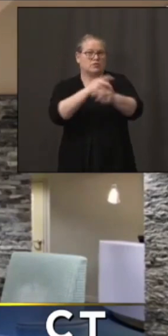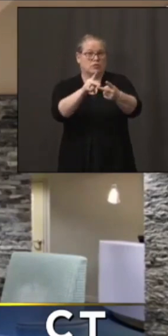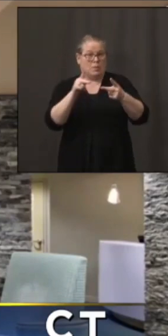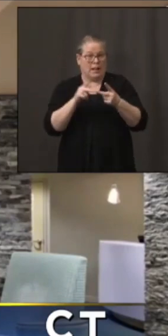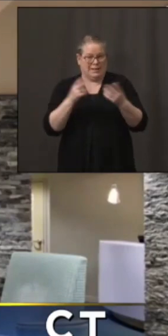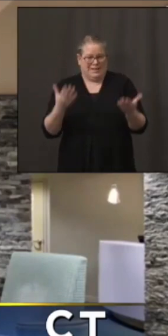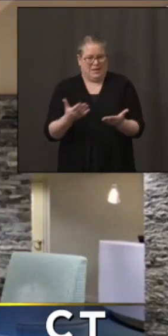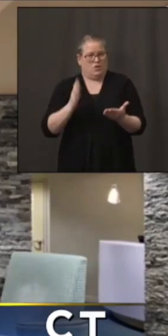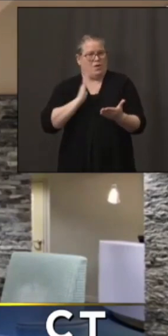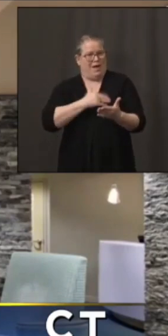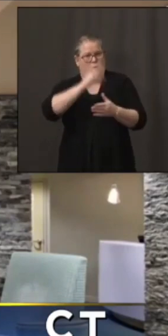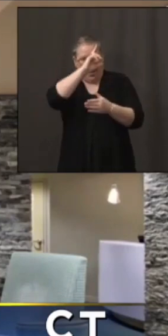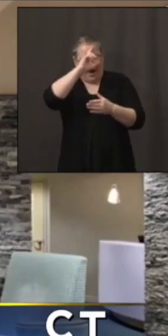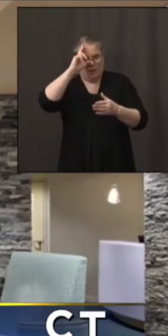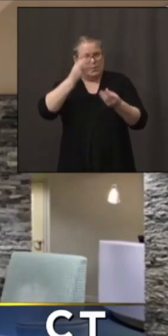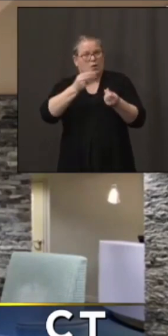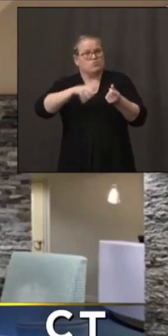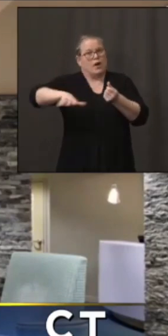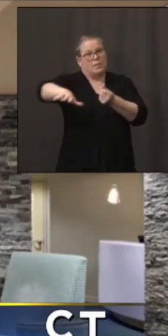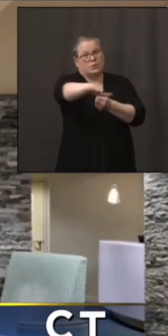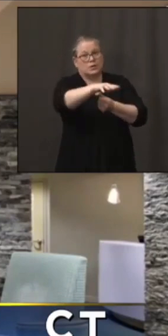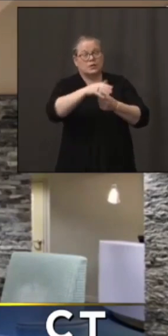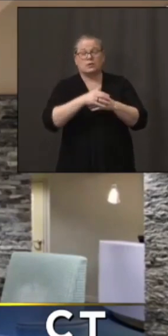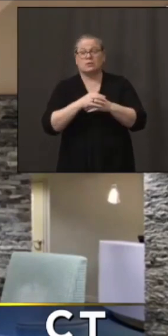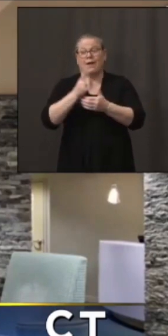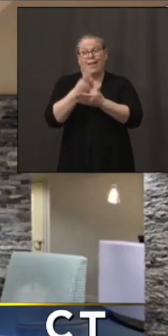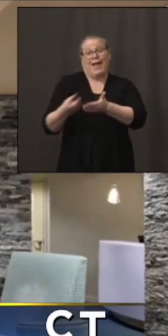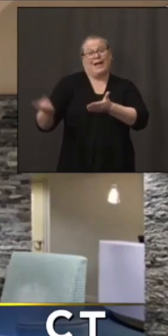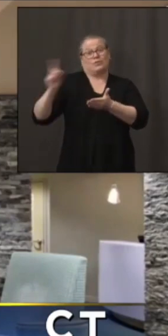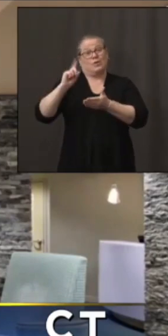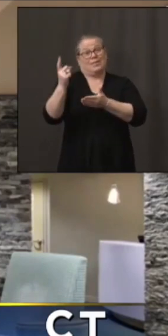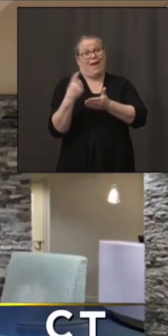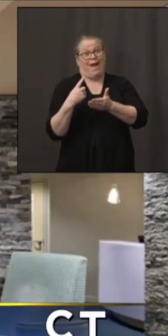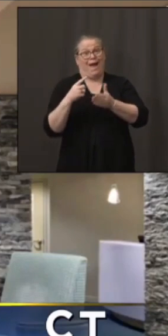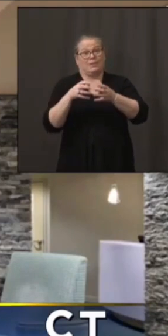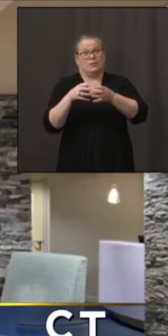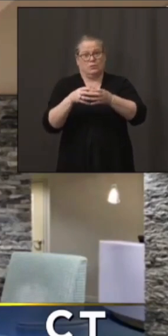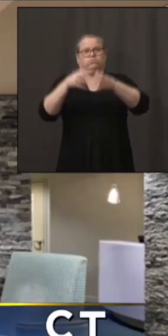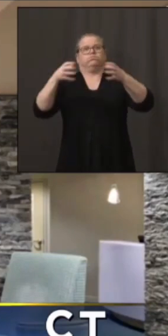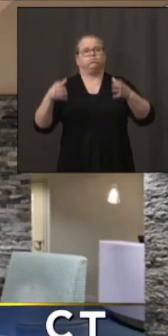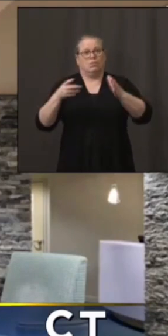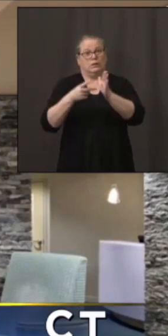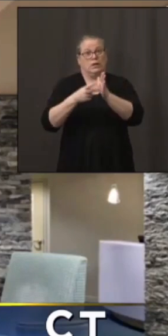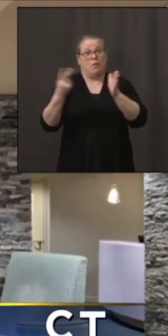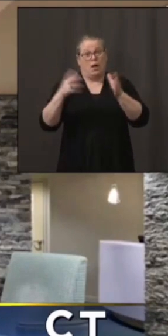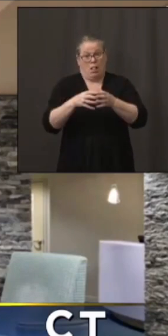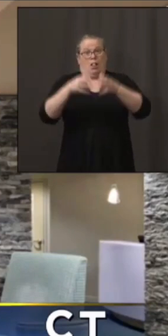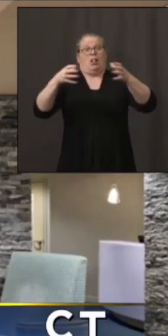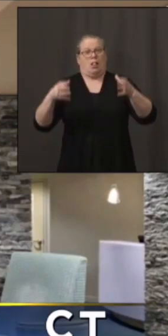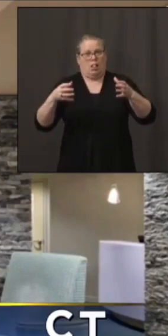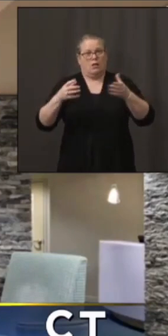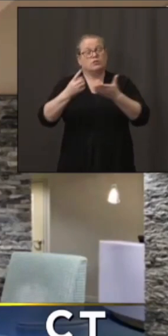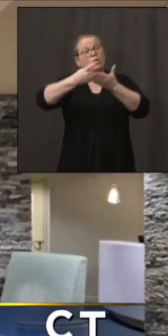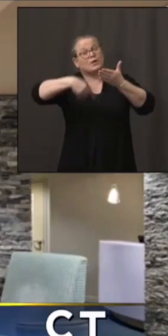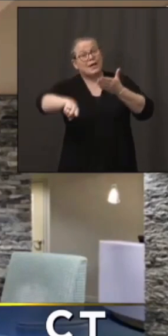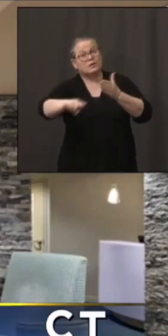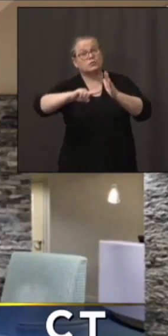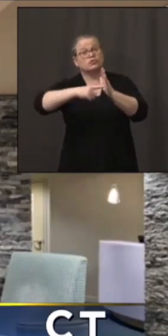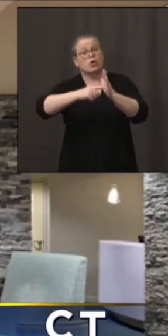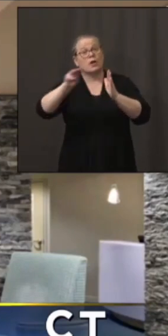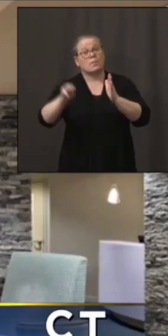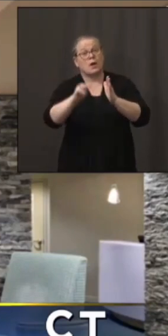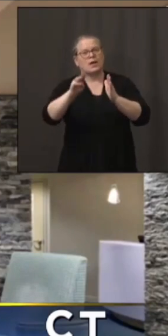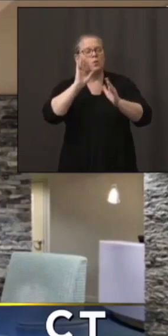A week ago, we were asked to double our capacity. And so starting on Monday of next week, we've moved to a